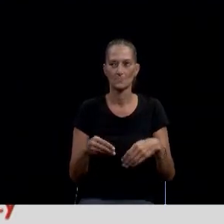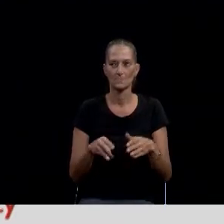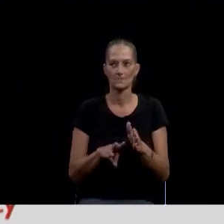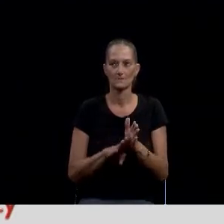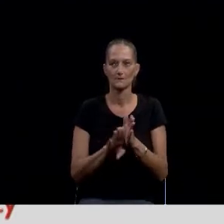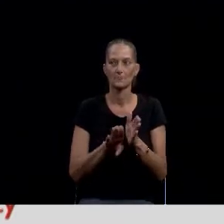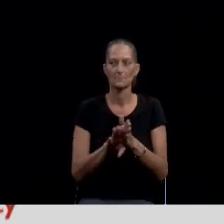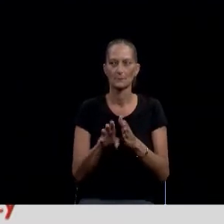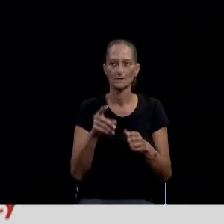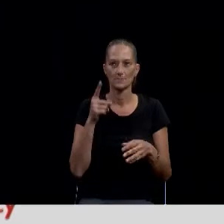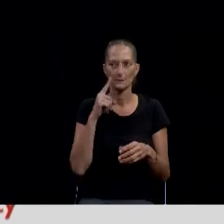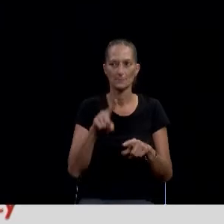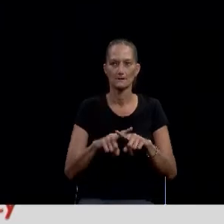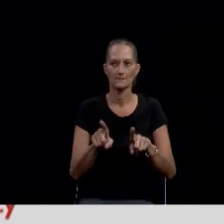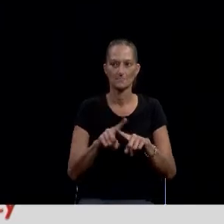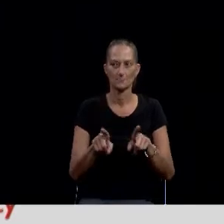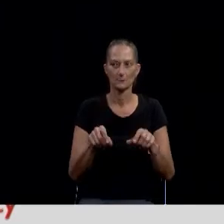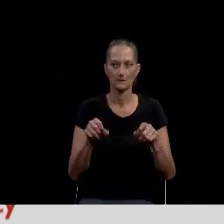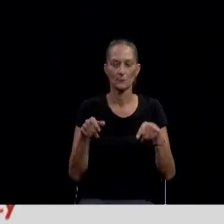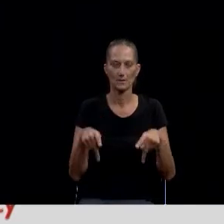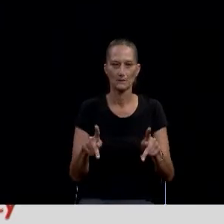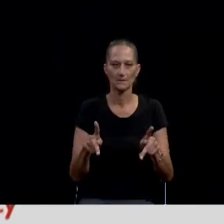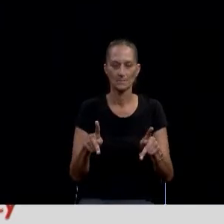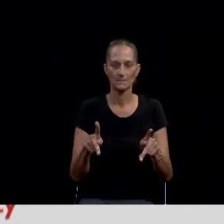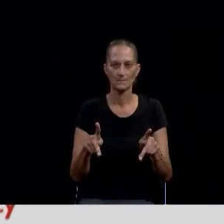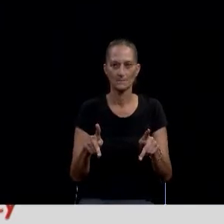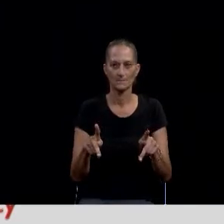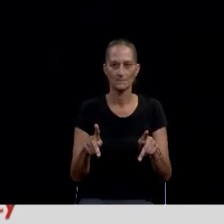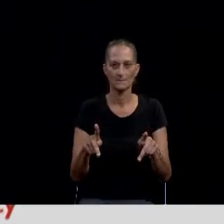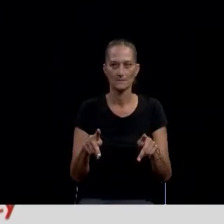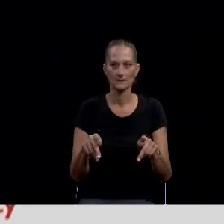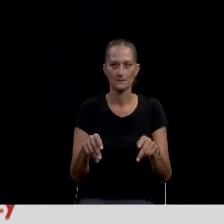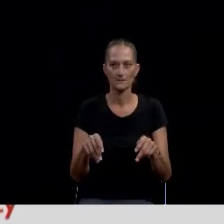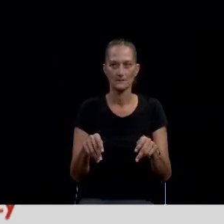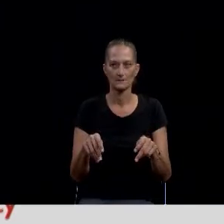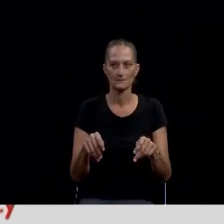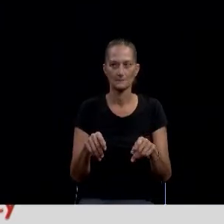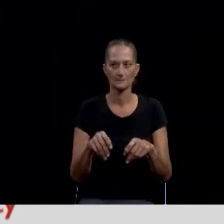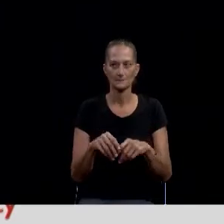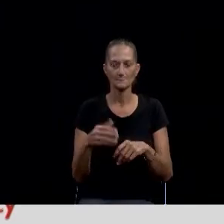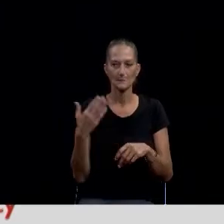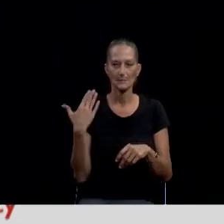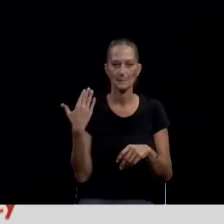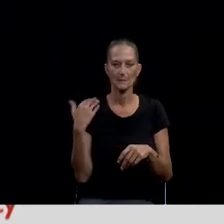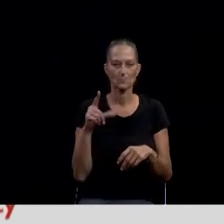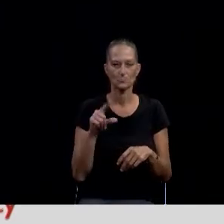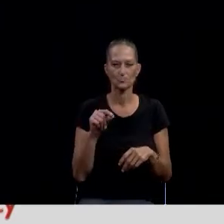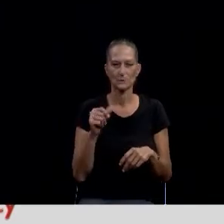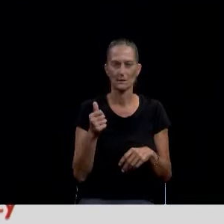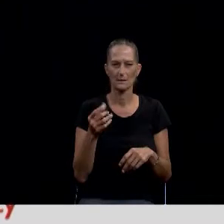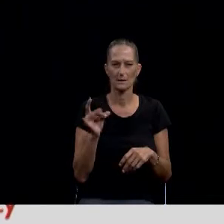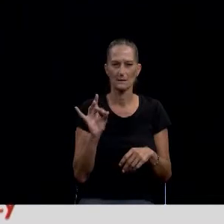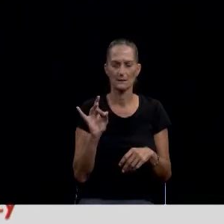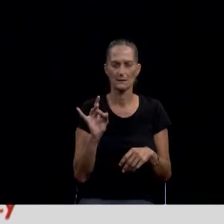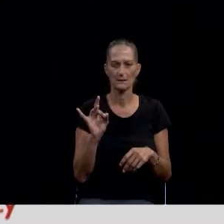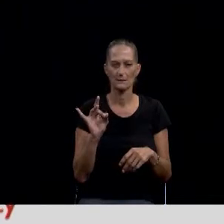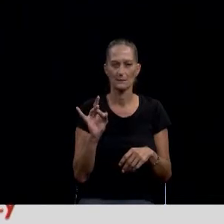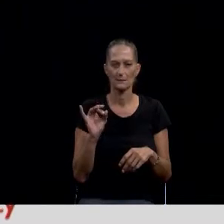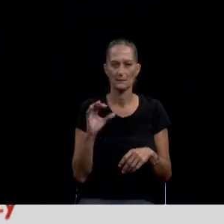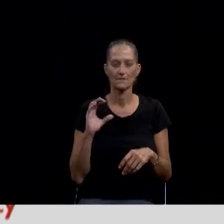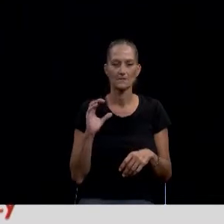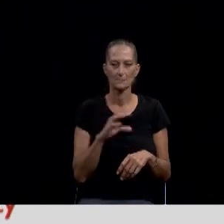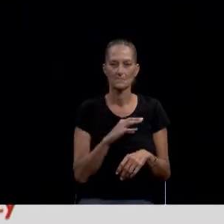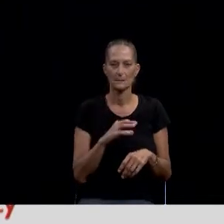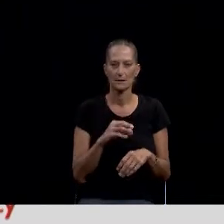fade. In late 2018, the city authorized City Center Waco to pursue use of the remaining public land, the